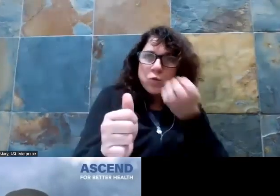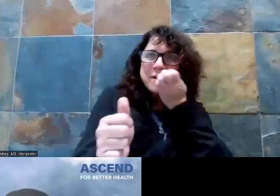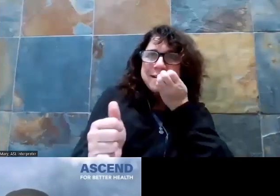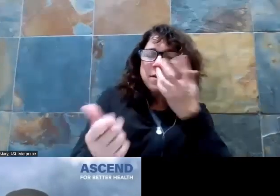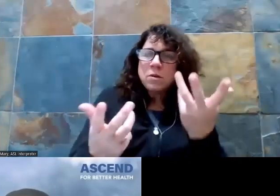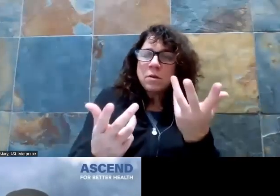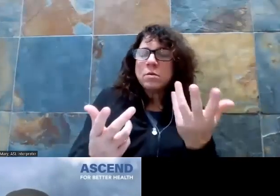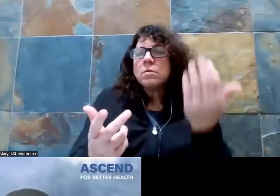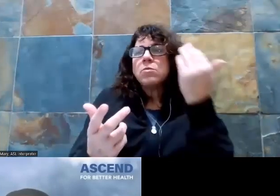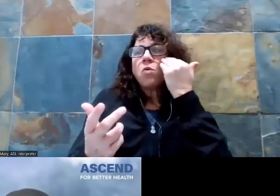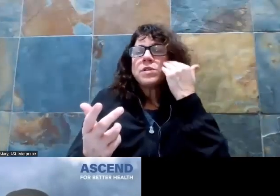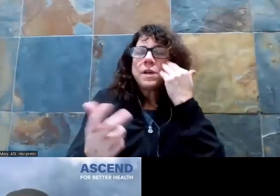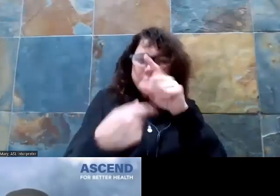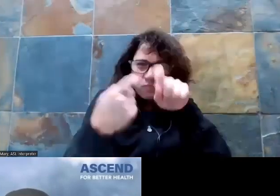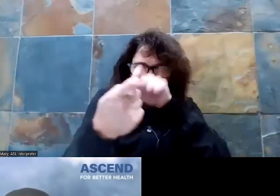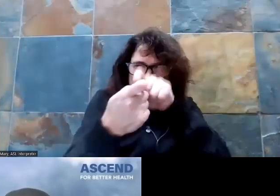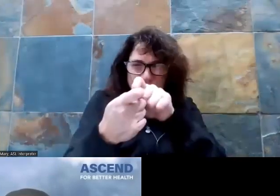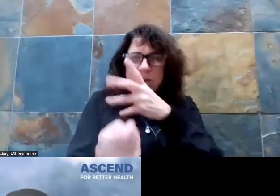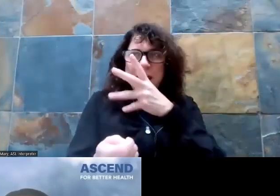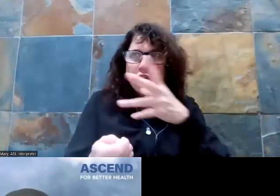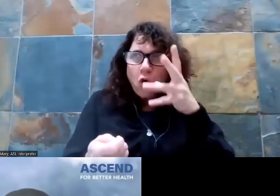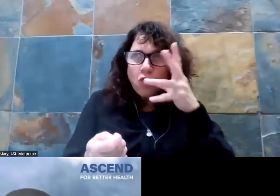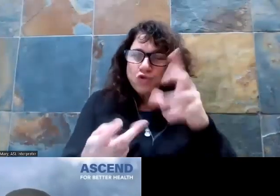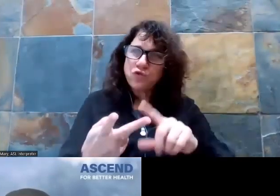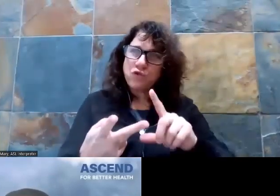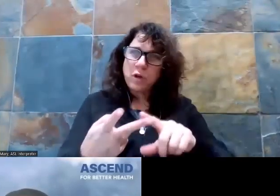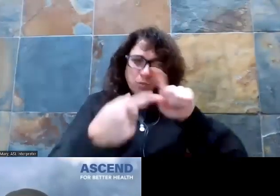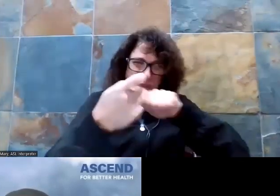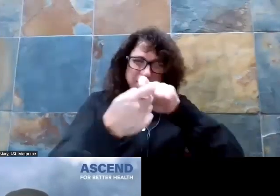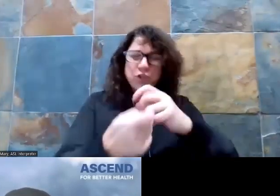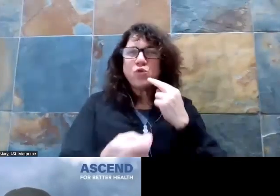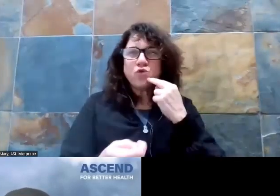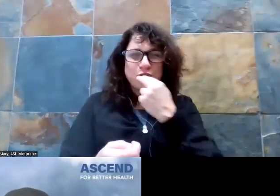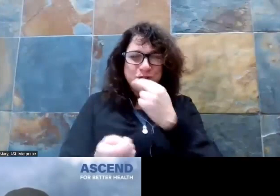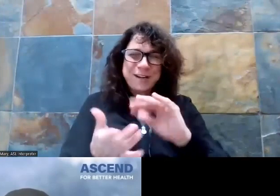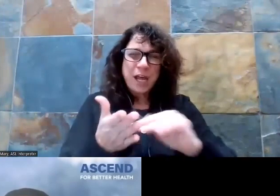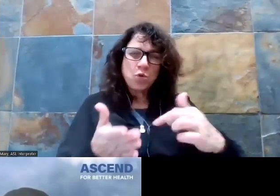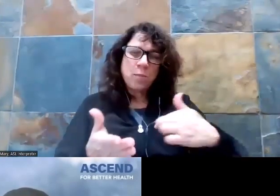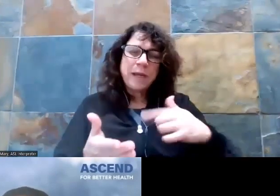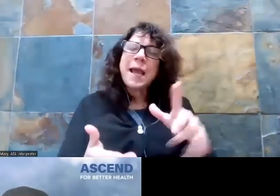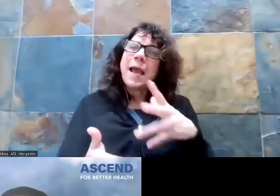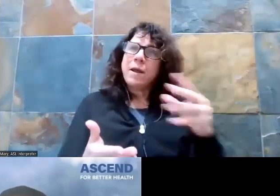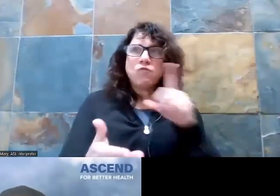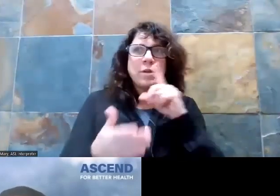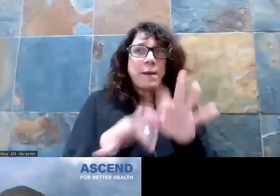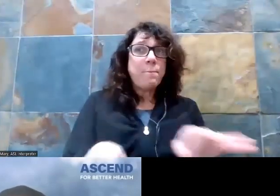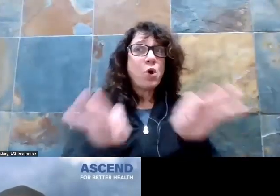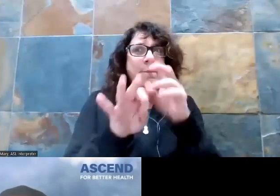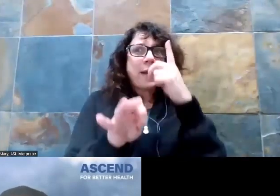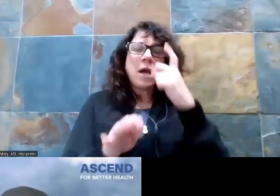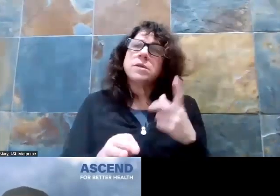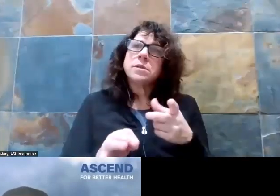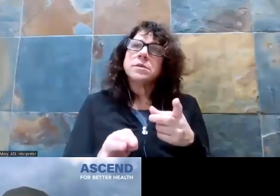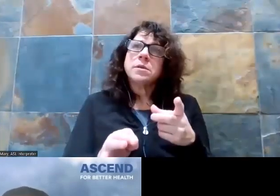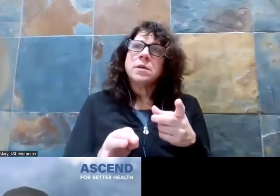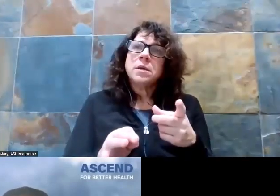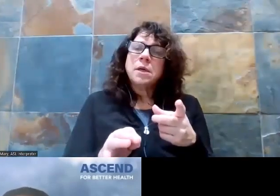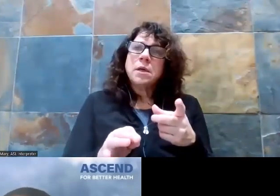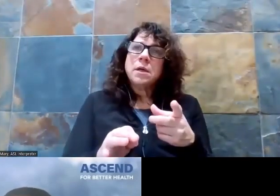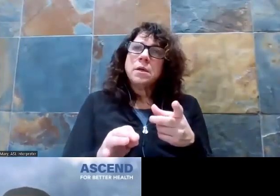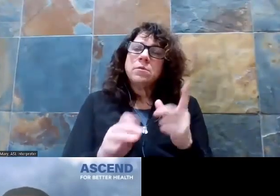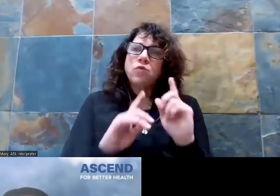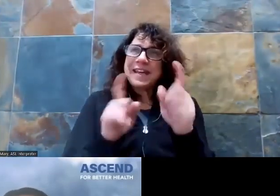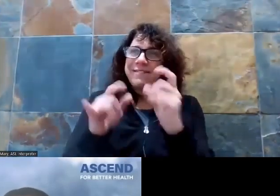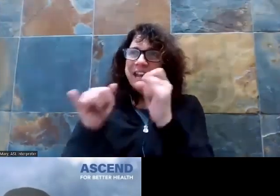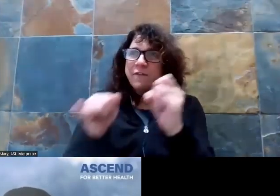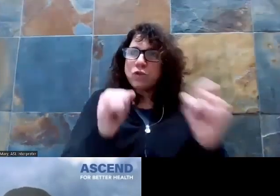notion of precision agriculture, precision nutrition rather, is so incredibly important, because it's going to give individuals and